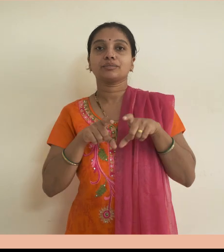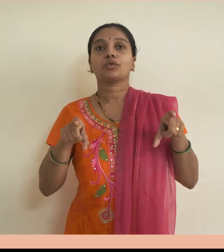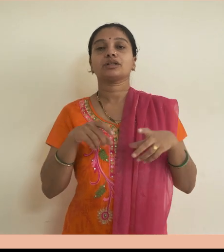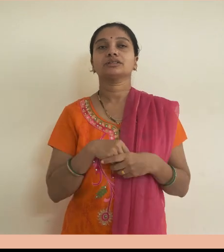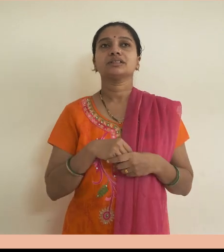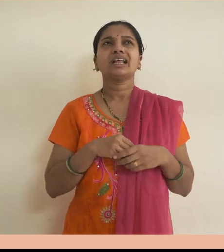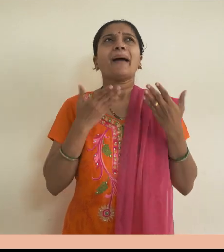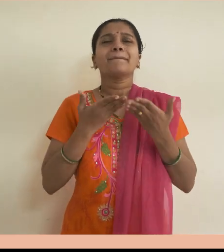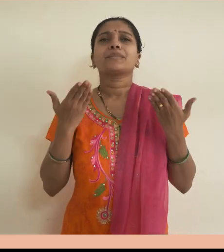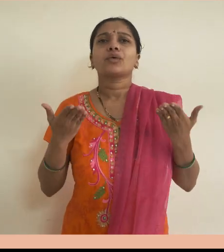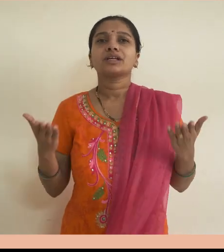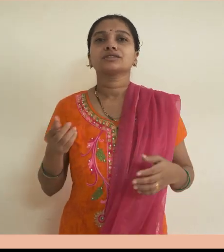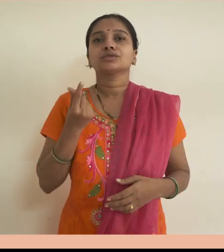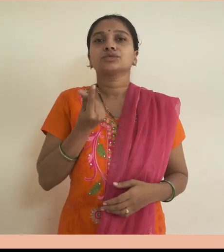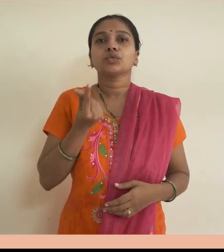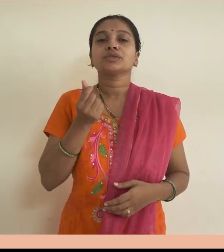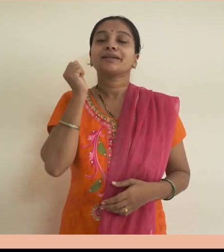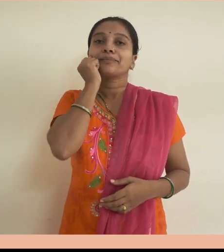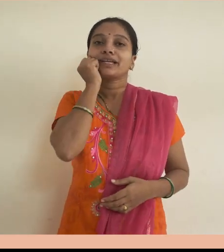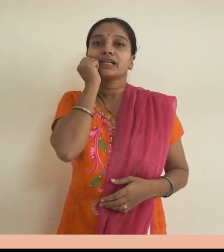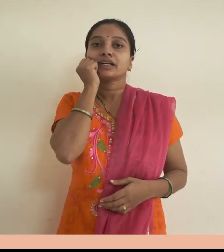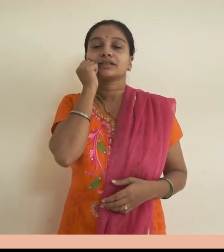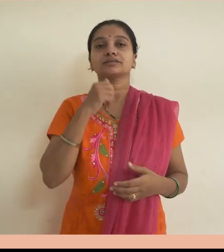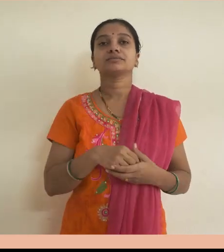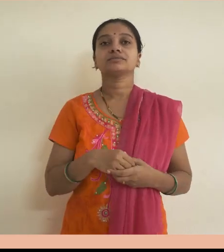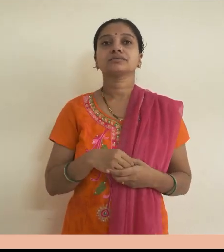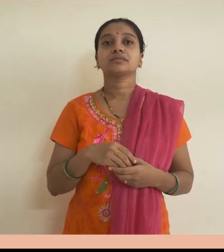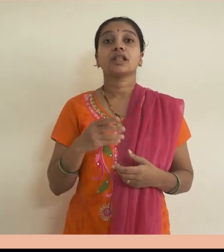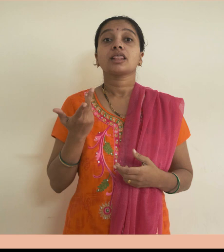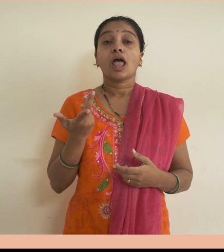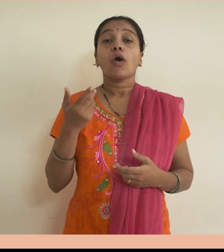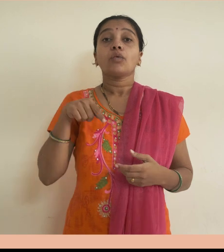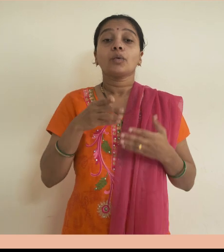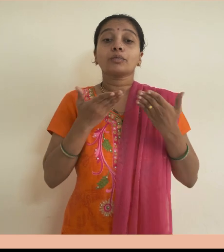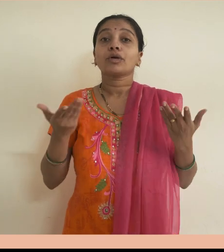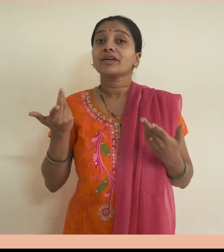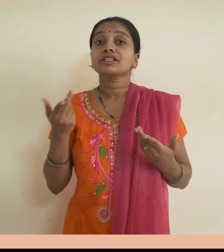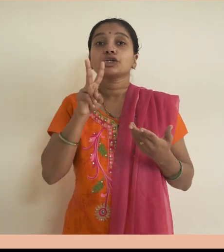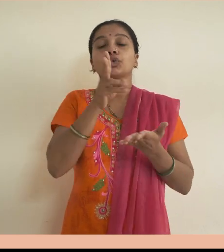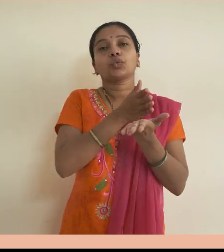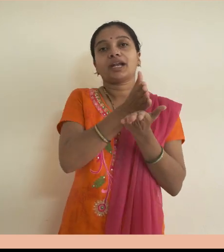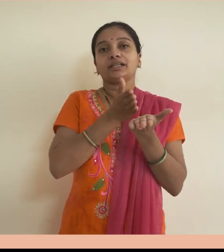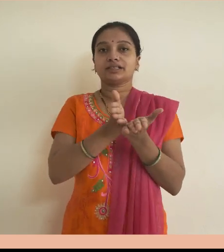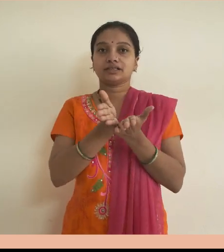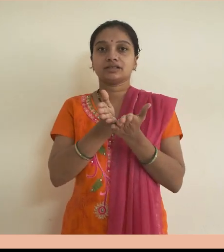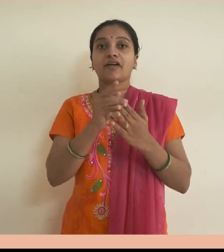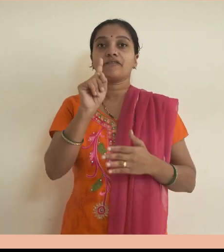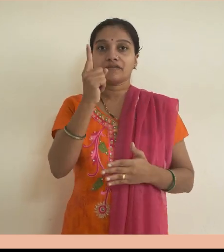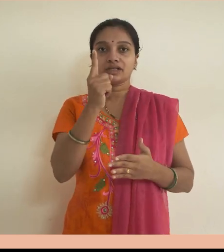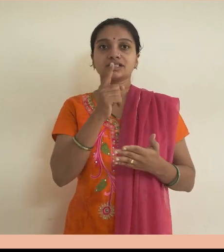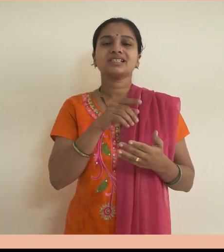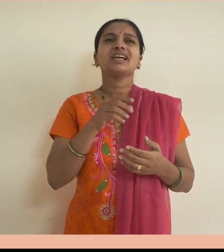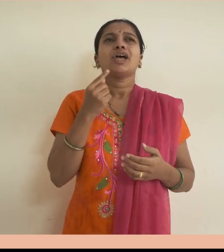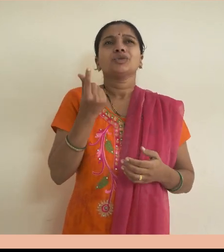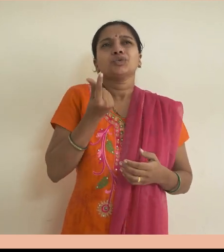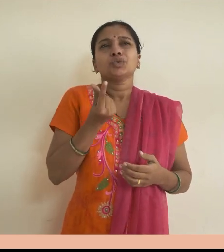about various products which can be used during periods. Let's divide the products into 2 categories: